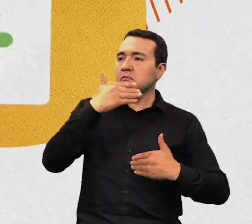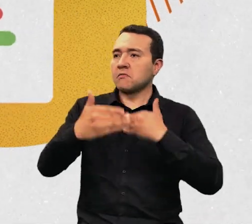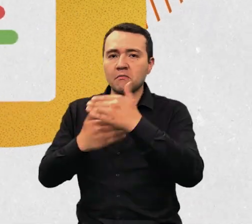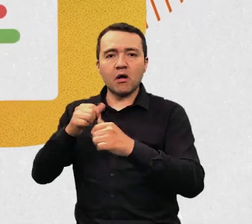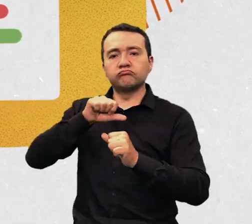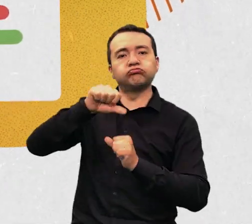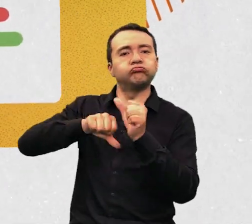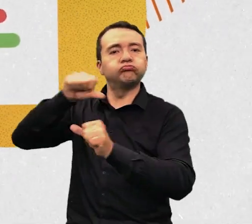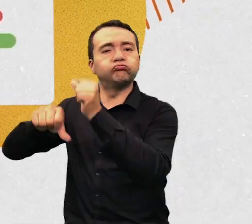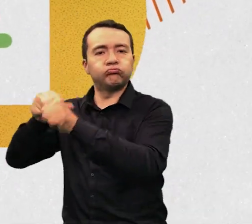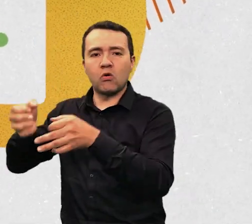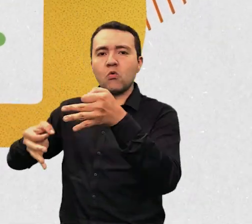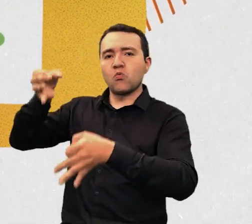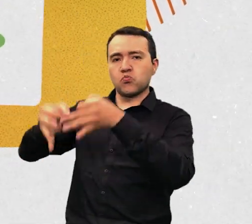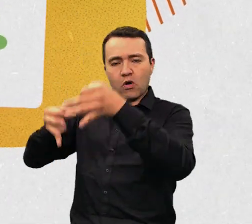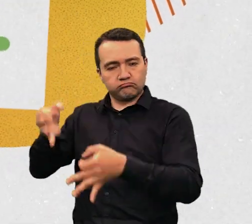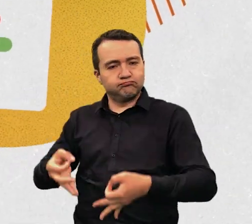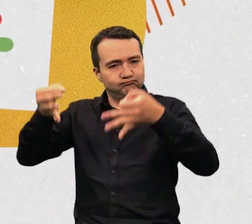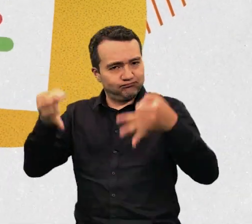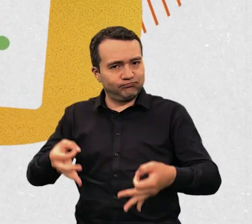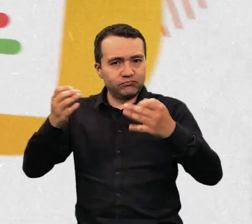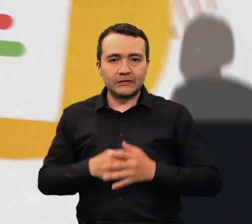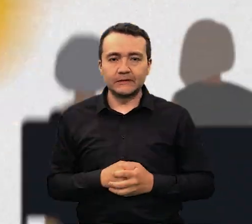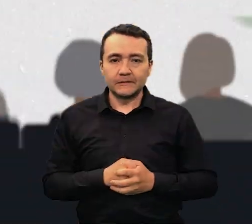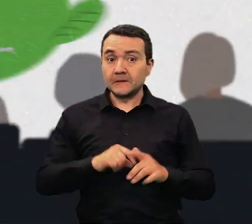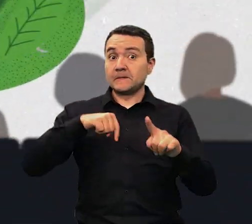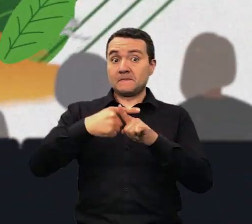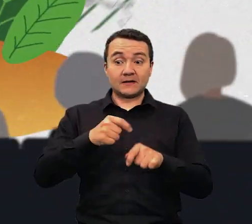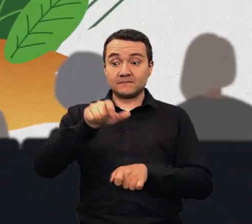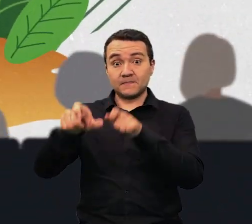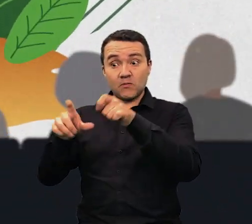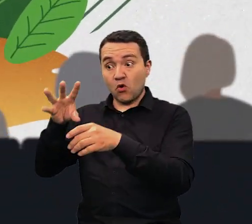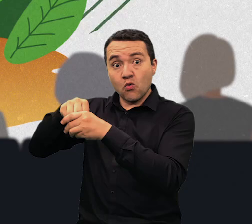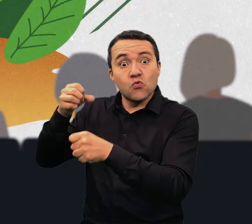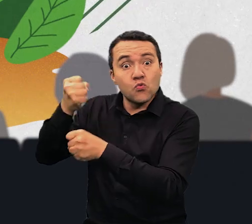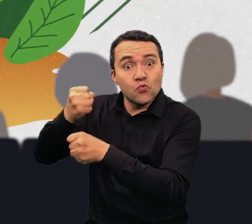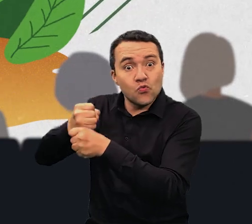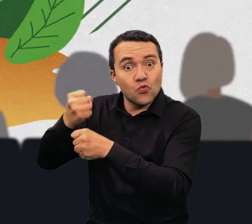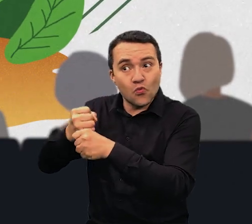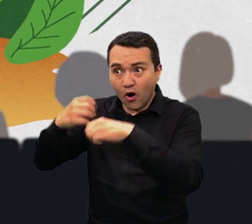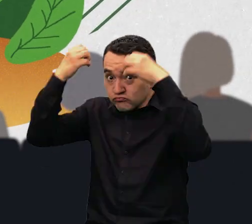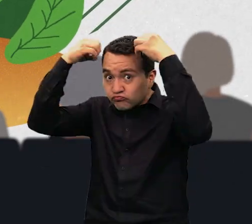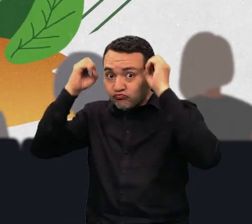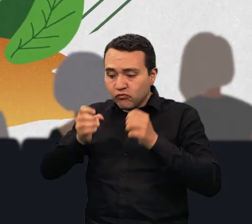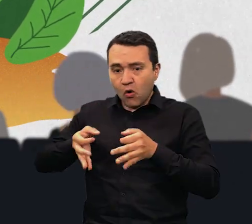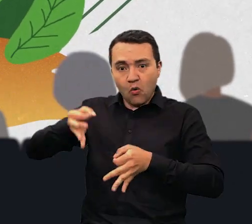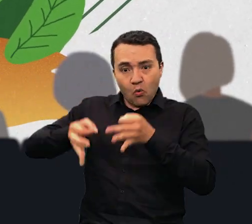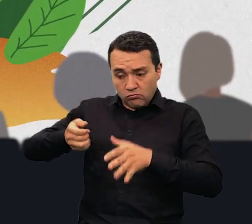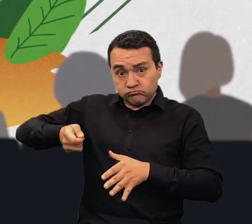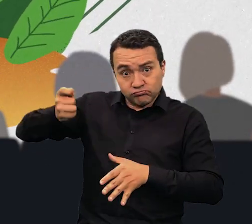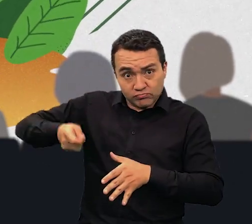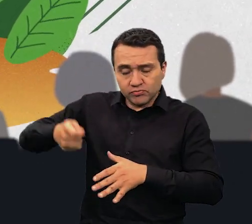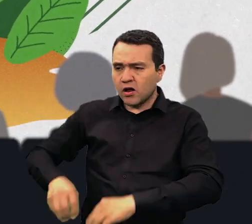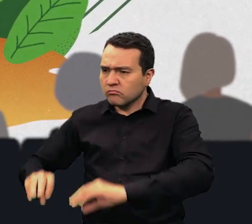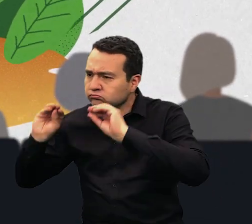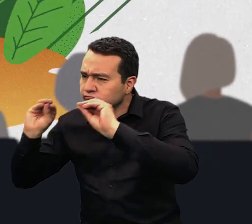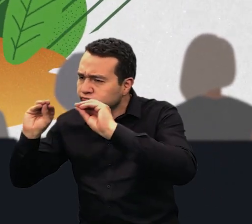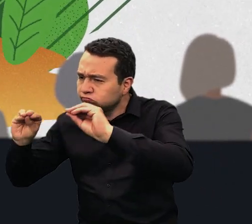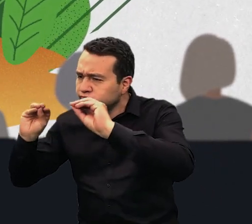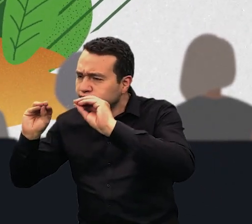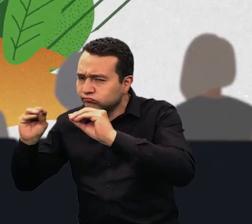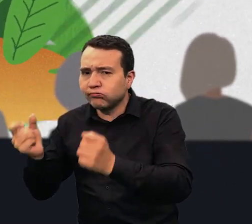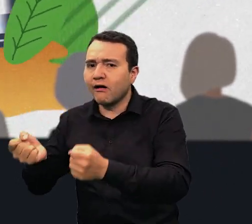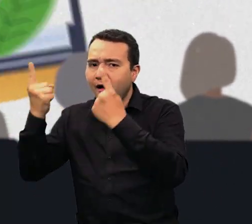indirect participants in all legal proceedings. They shall also promote the training of those who work in the administration